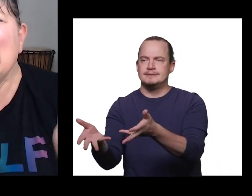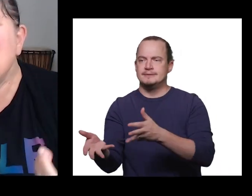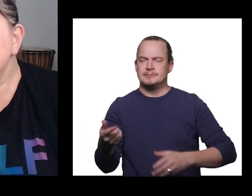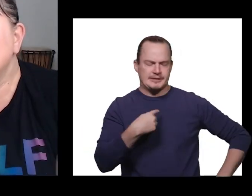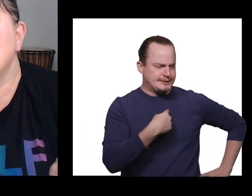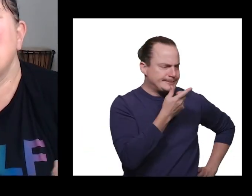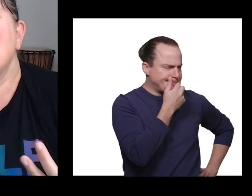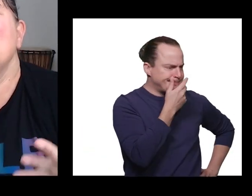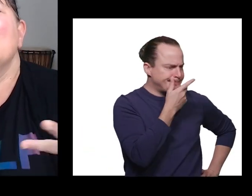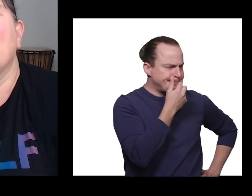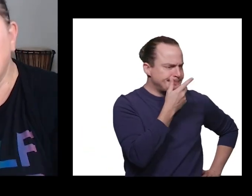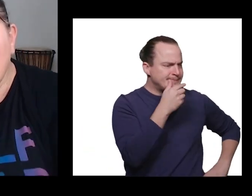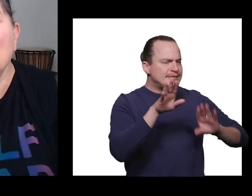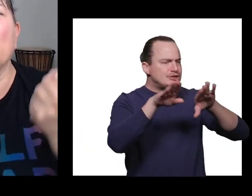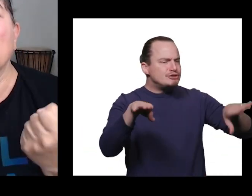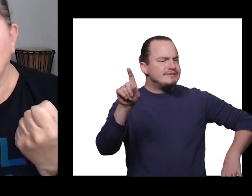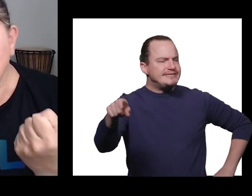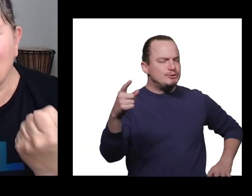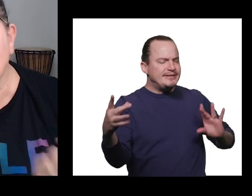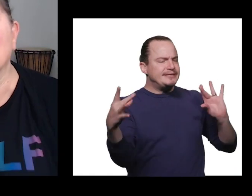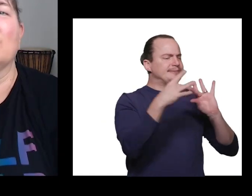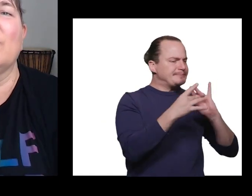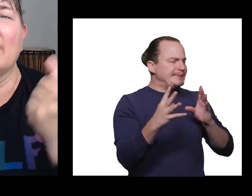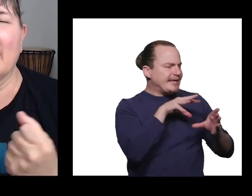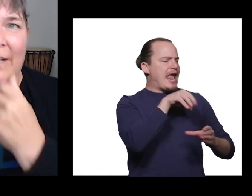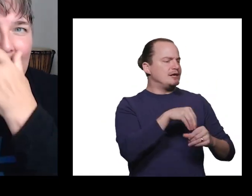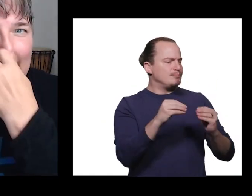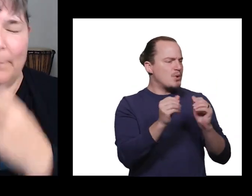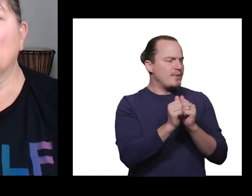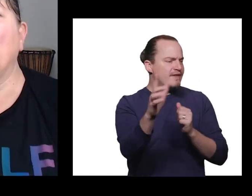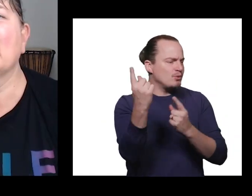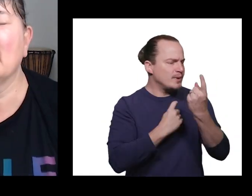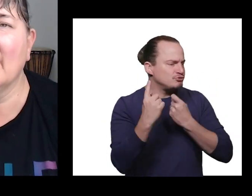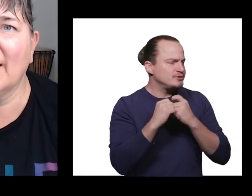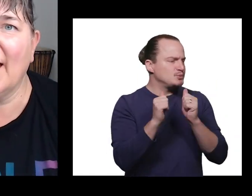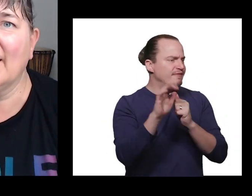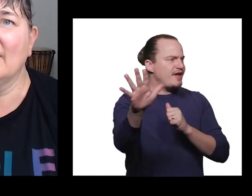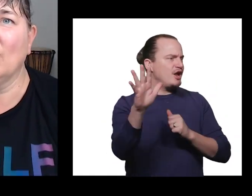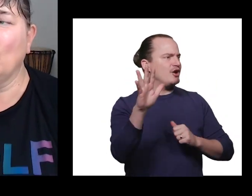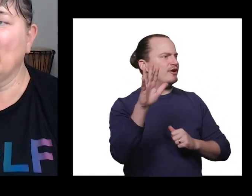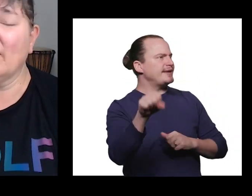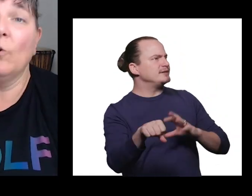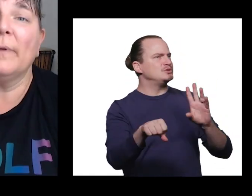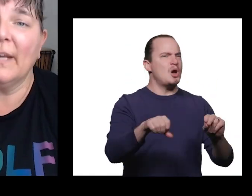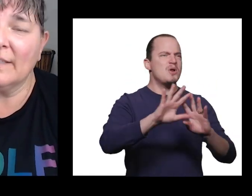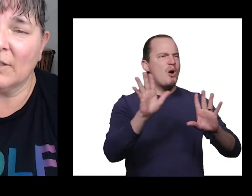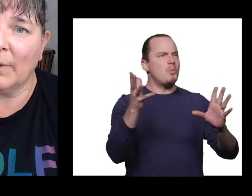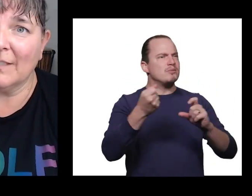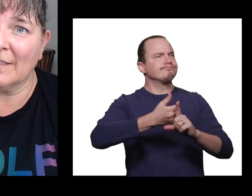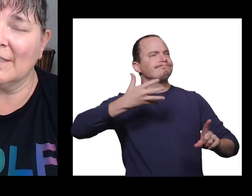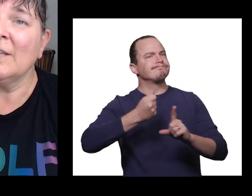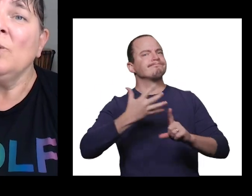I needed a way to help engage the children with their deeper questioning and with